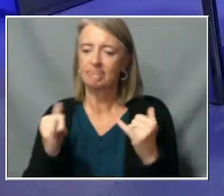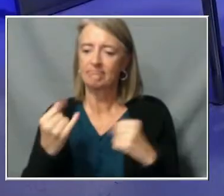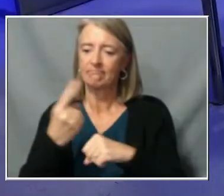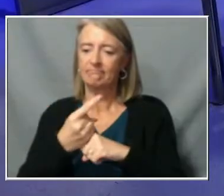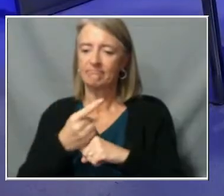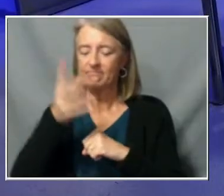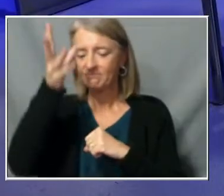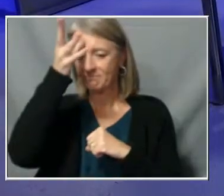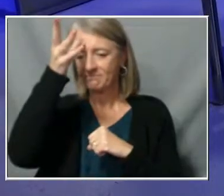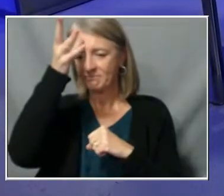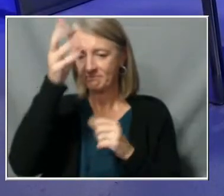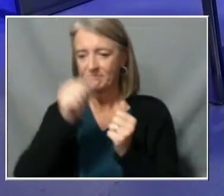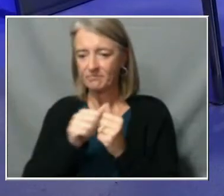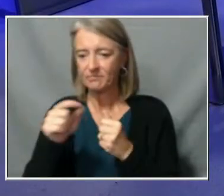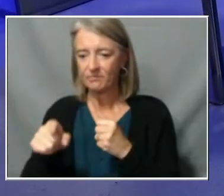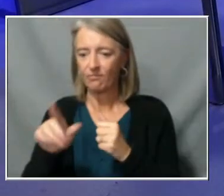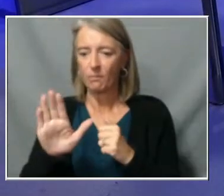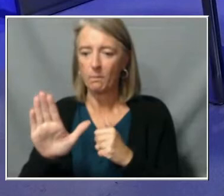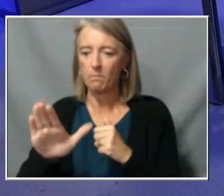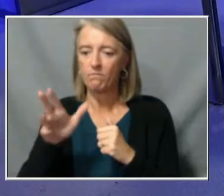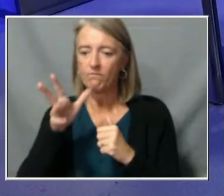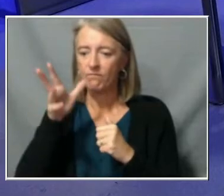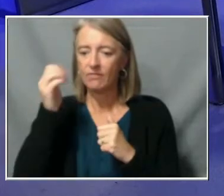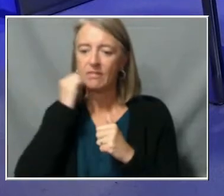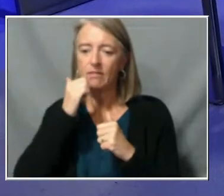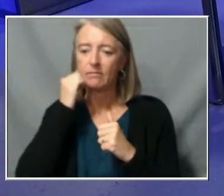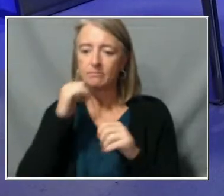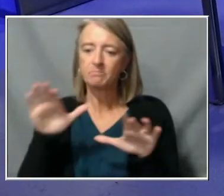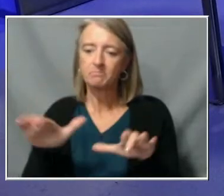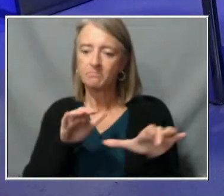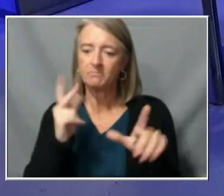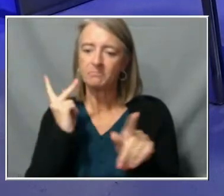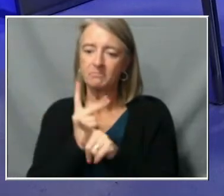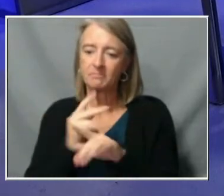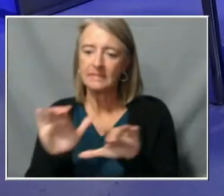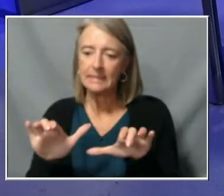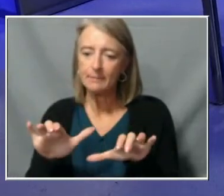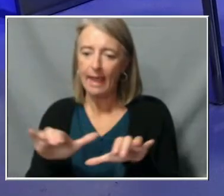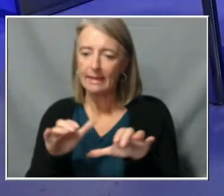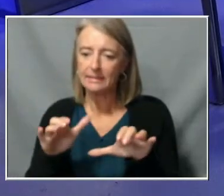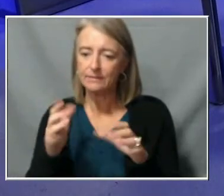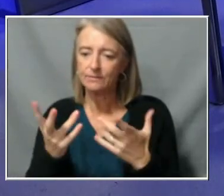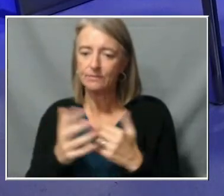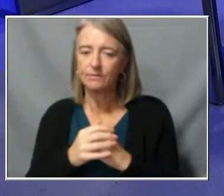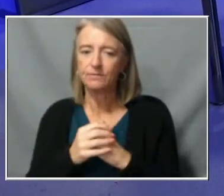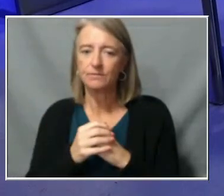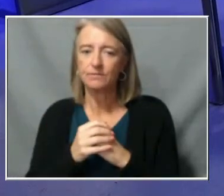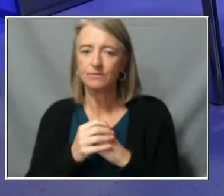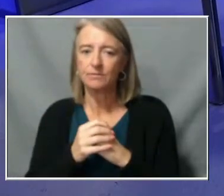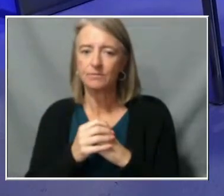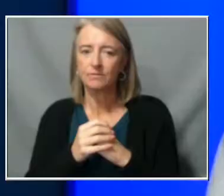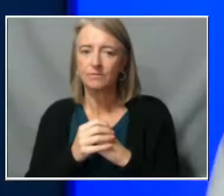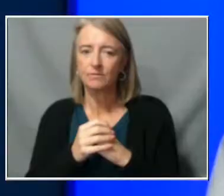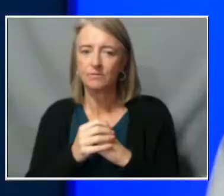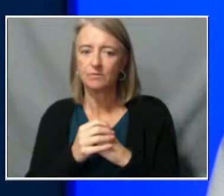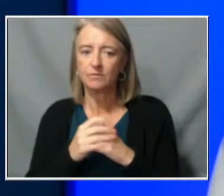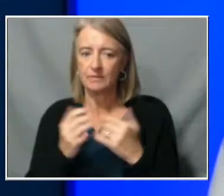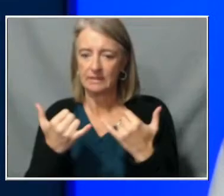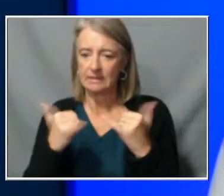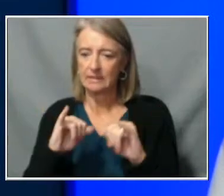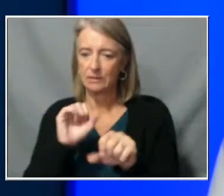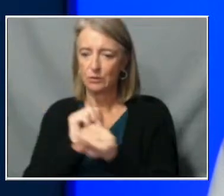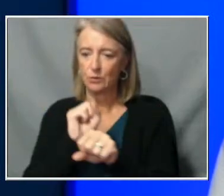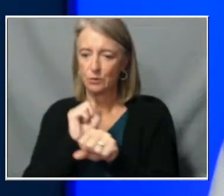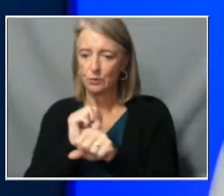let's get with you. What are your daily activities? How do you stay active? Well, I still work. I get to work